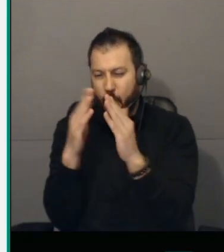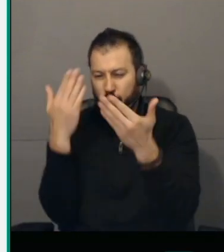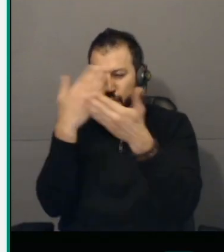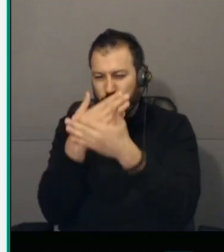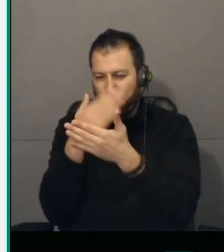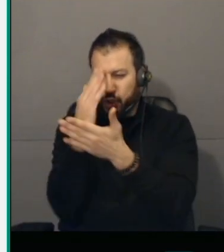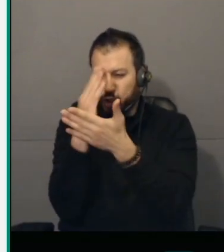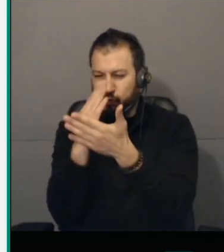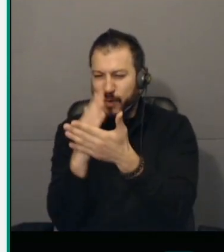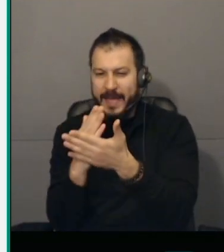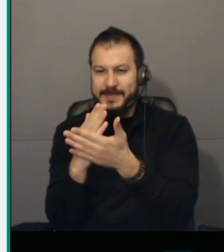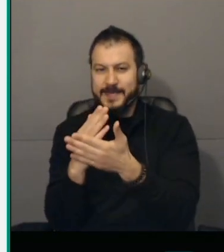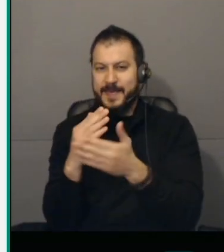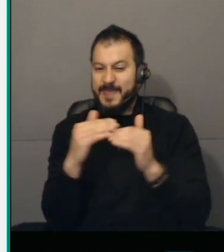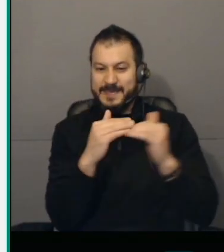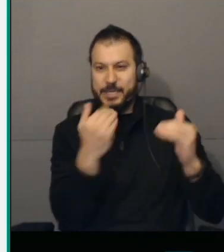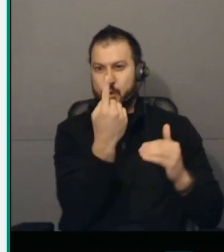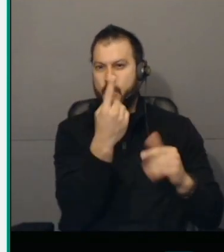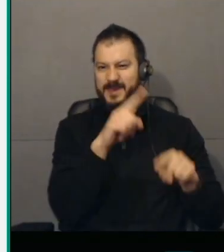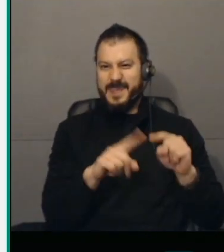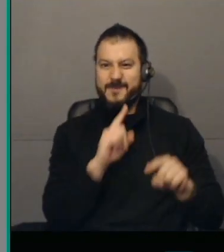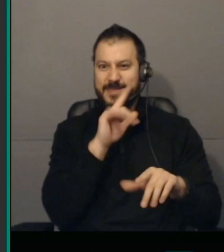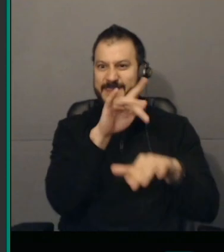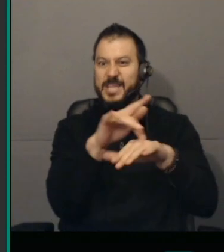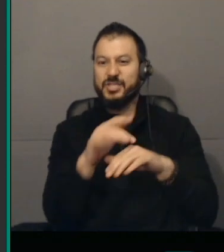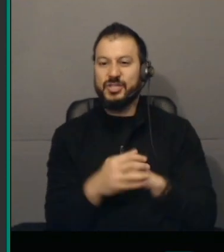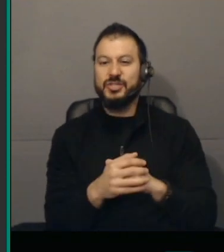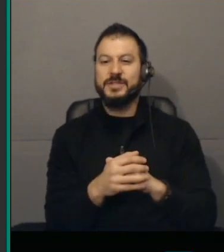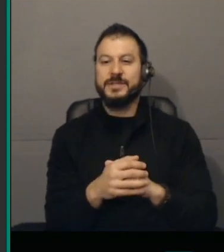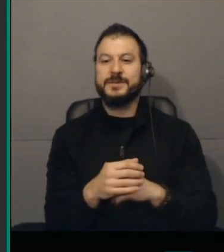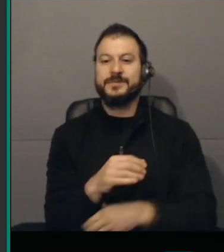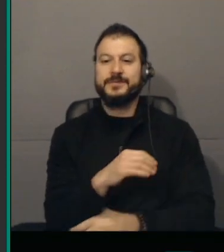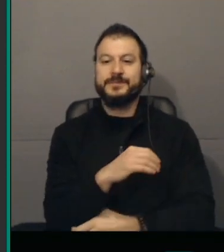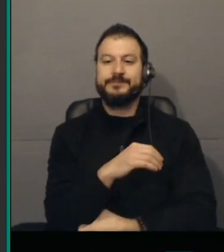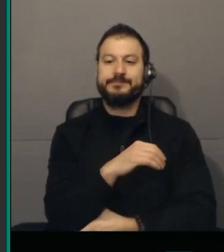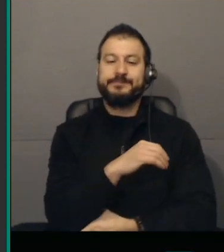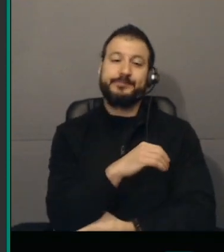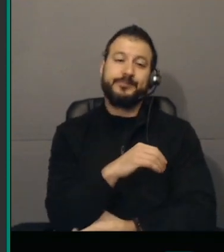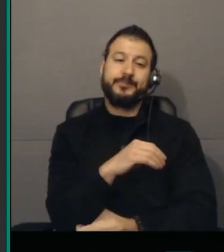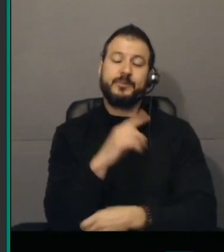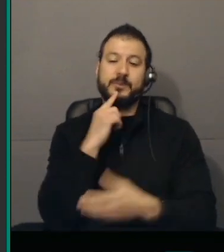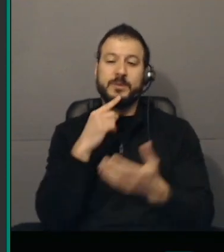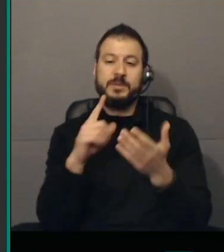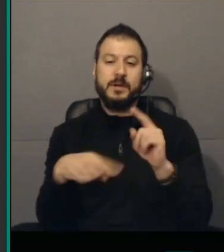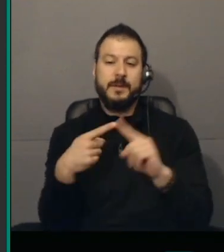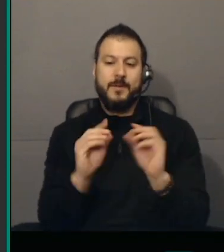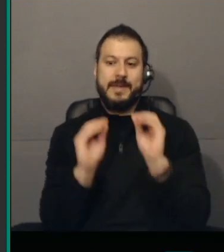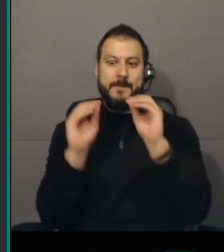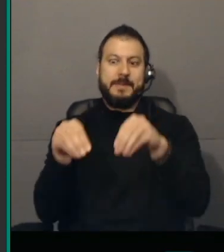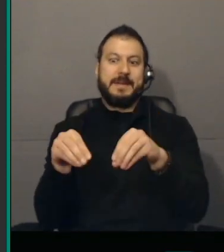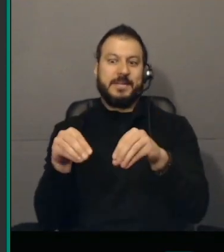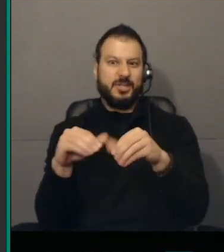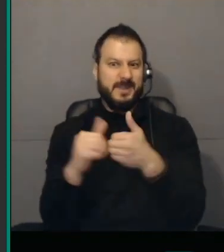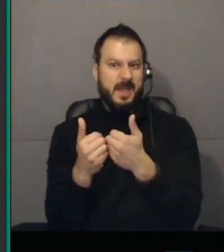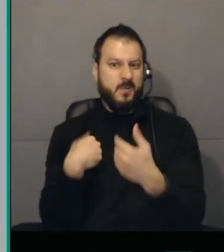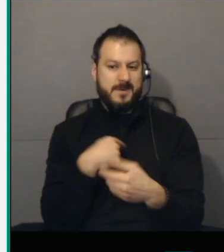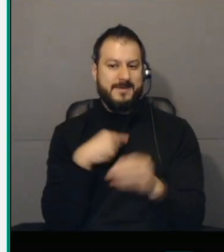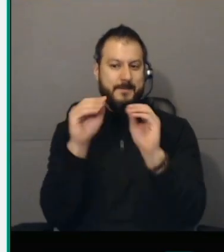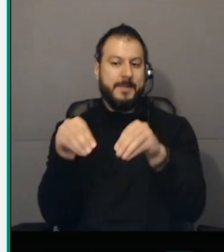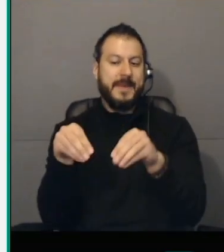smaller dark cracks that really the Tier 1 couldn't touch. All right, so let's talk about the implementation of that.